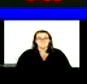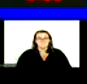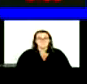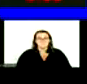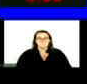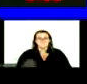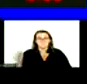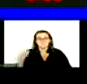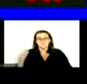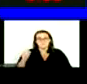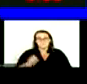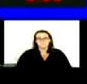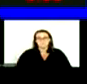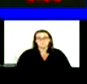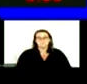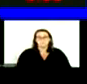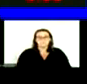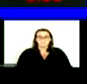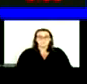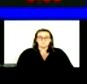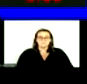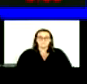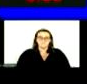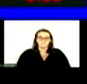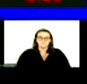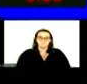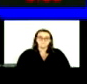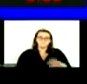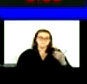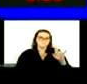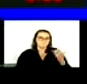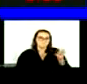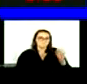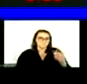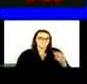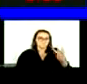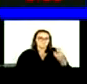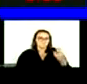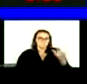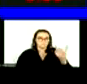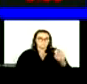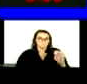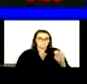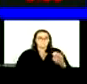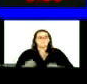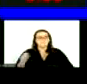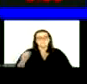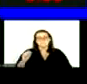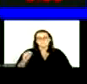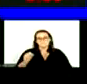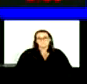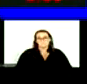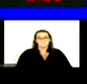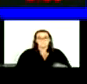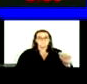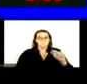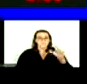Yes. Councilmember Robert White votes yes. Councilmember Trayon White. Yes. Trayon White votes yes. Councilmember